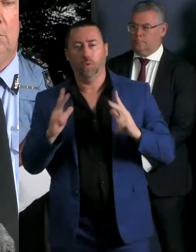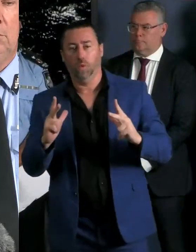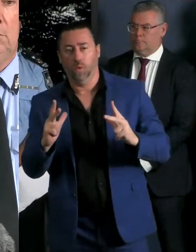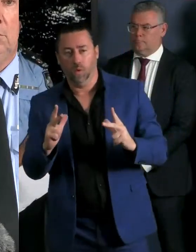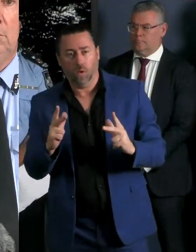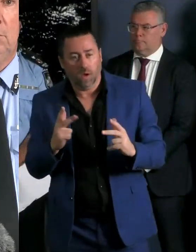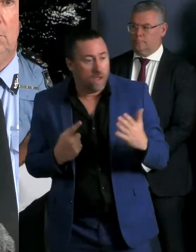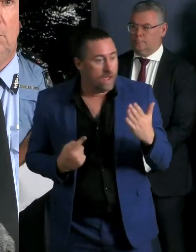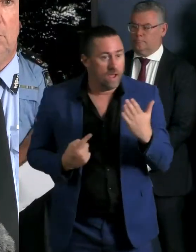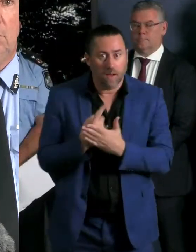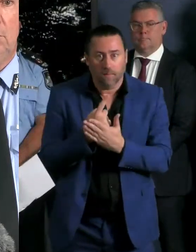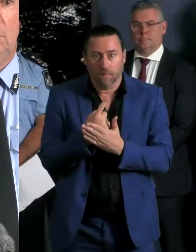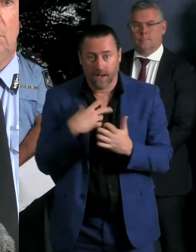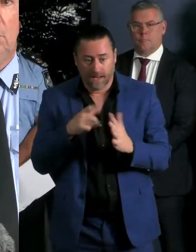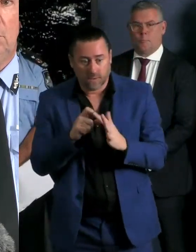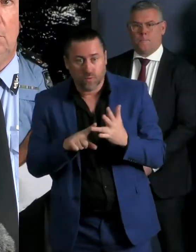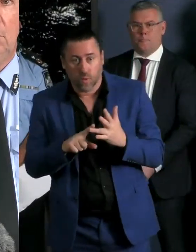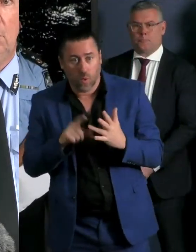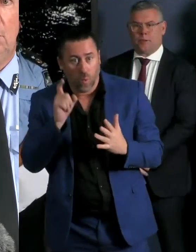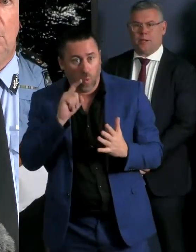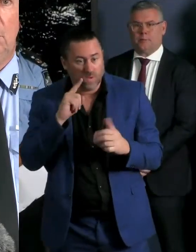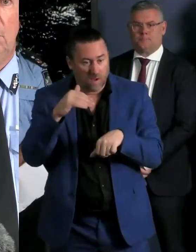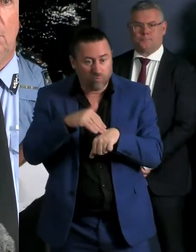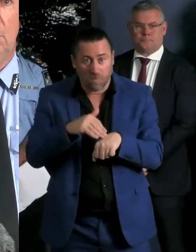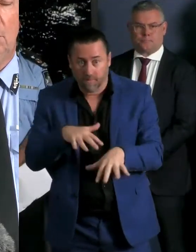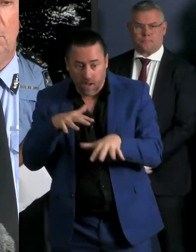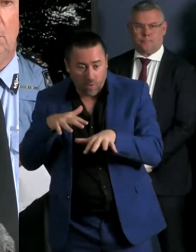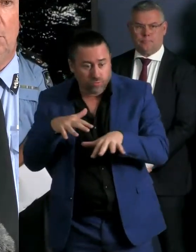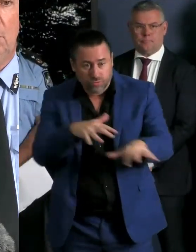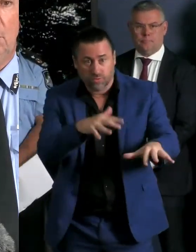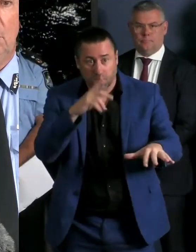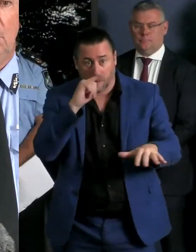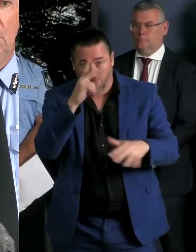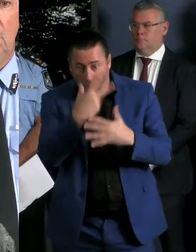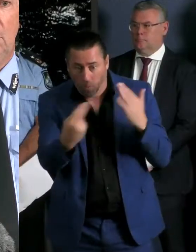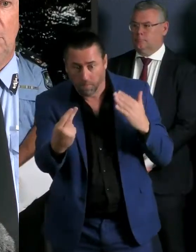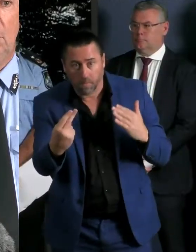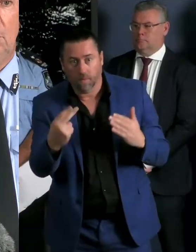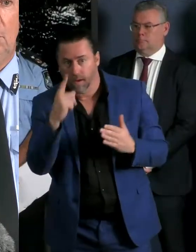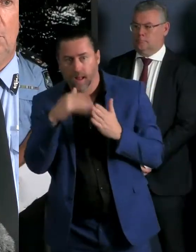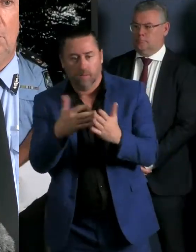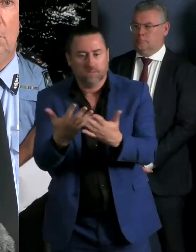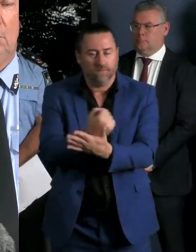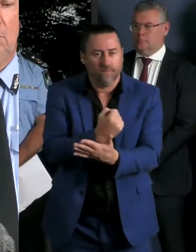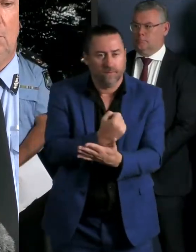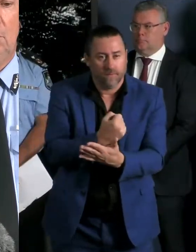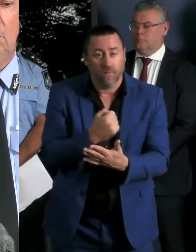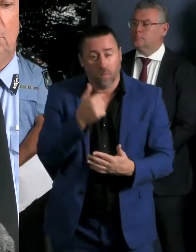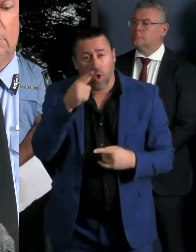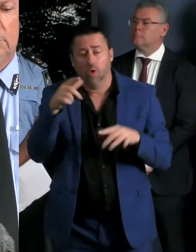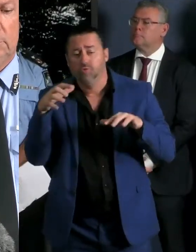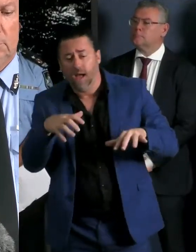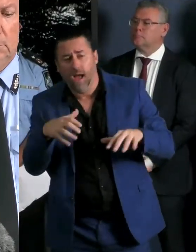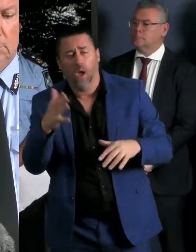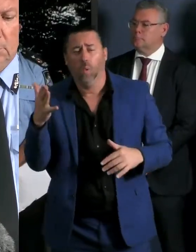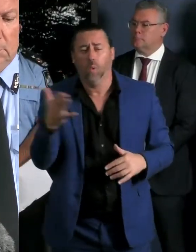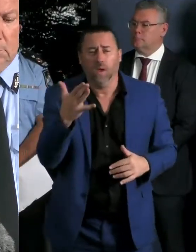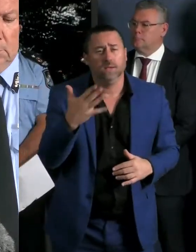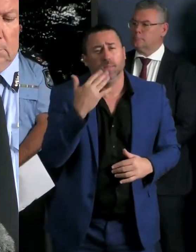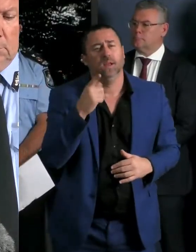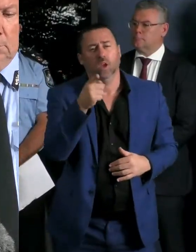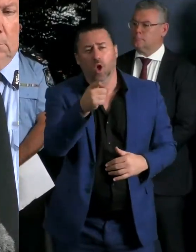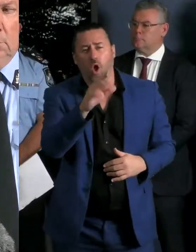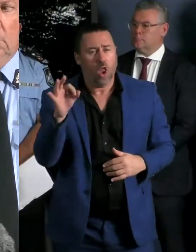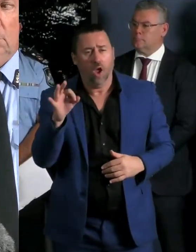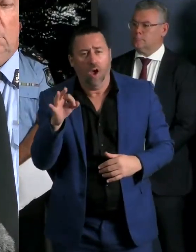have rescues or issues on the water as well. Can I remind everyone, due to the amount of rain and wind, please shelter